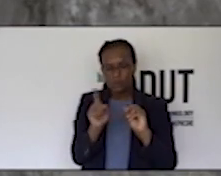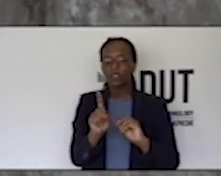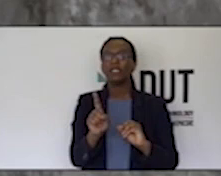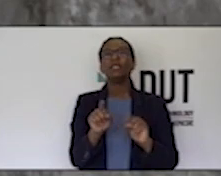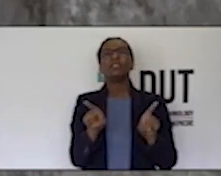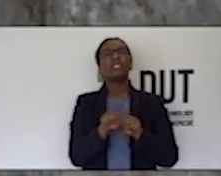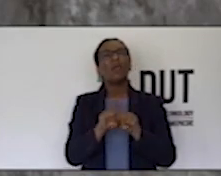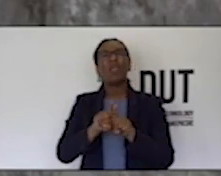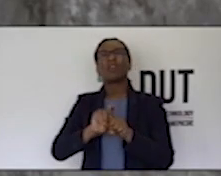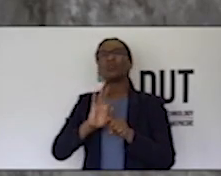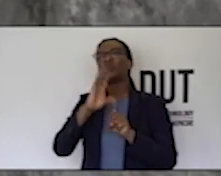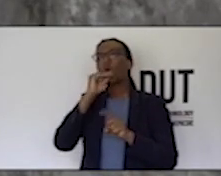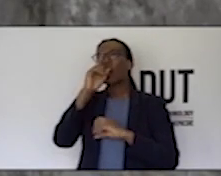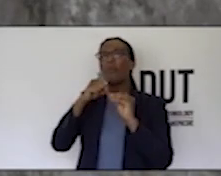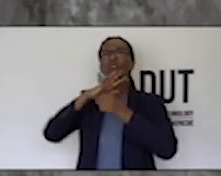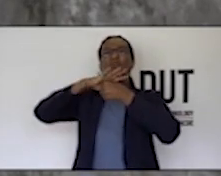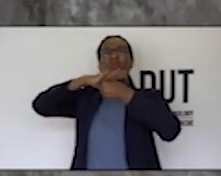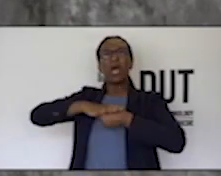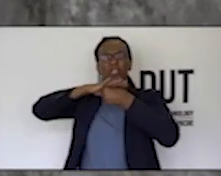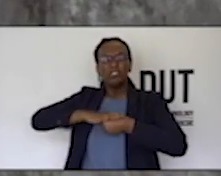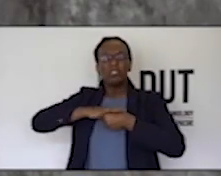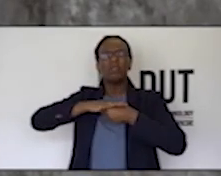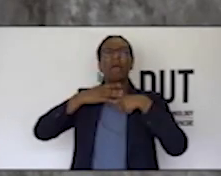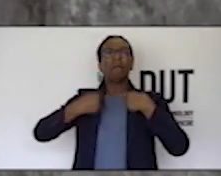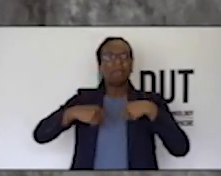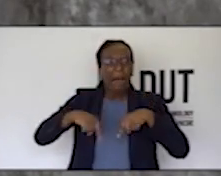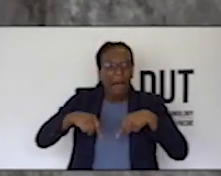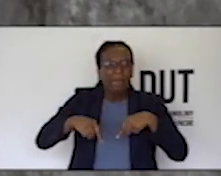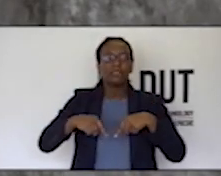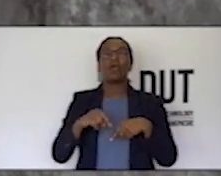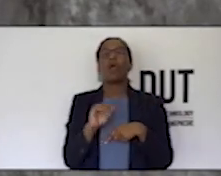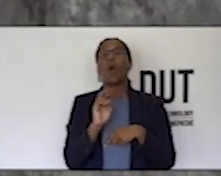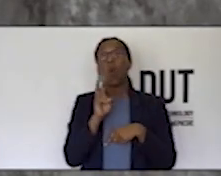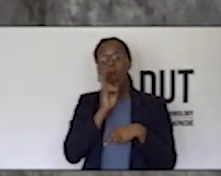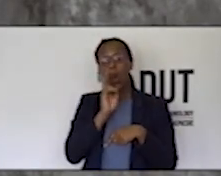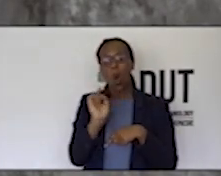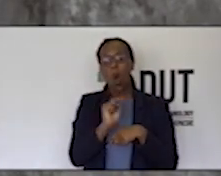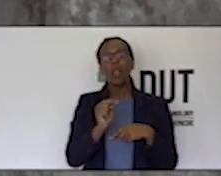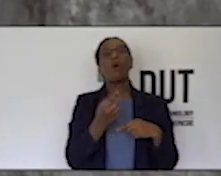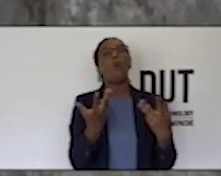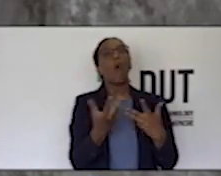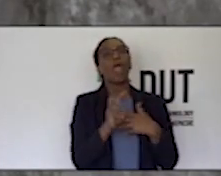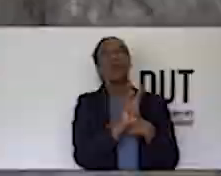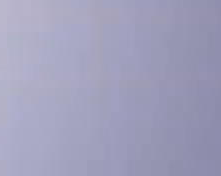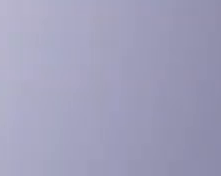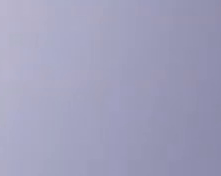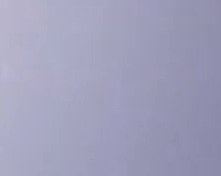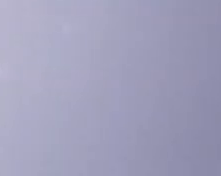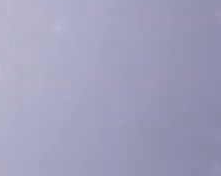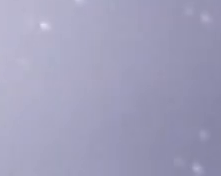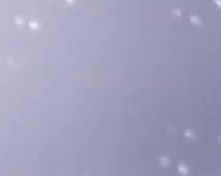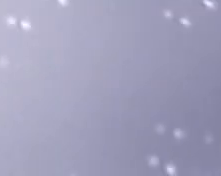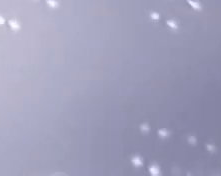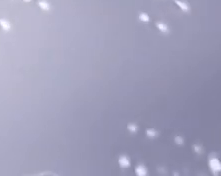is depression, anxiety. So look out for those in our website.